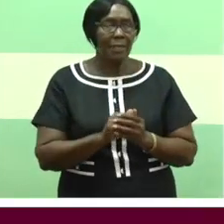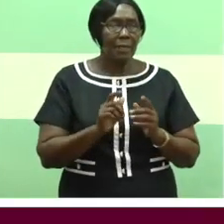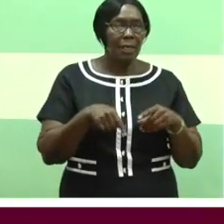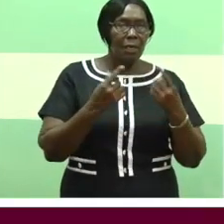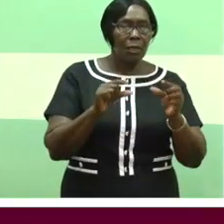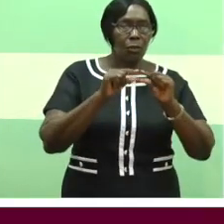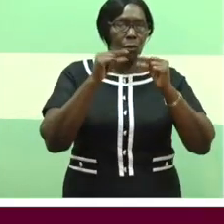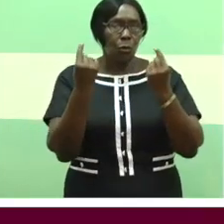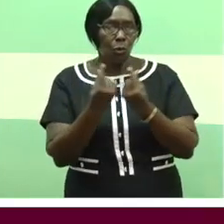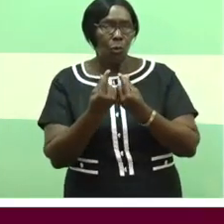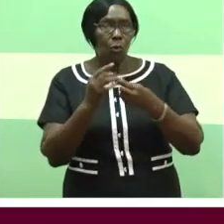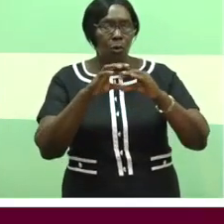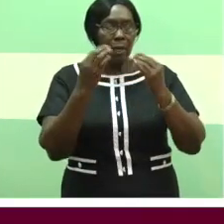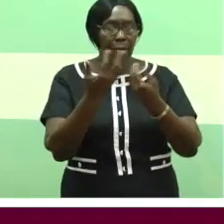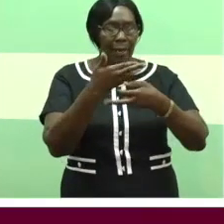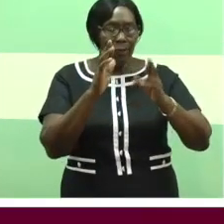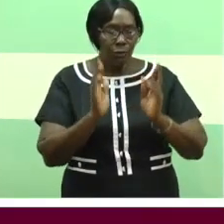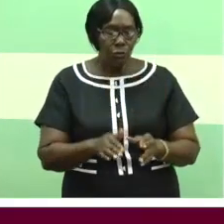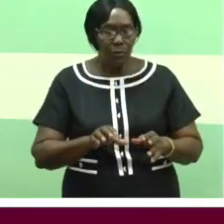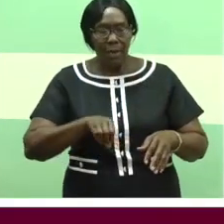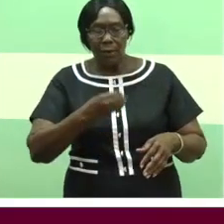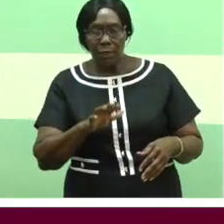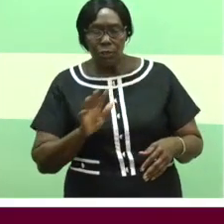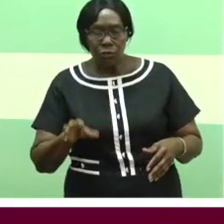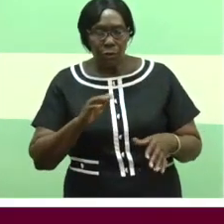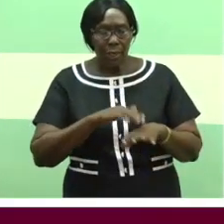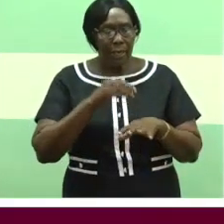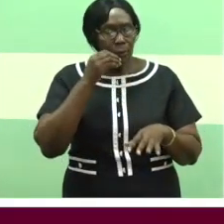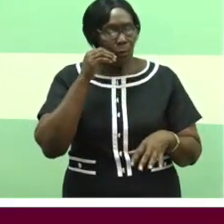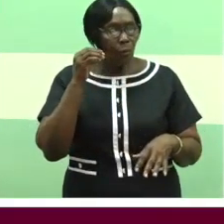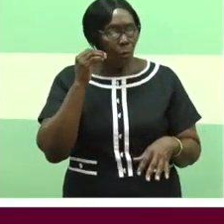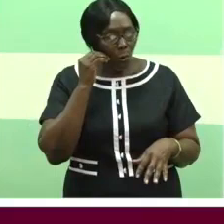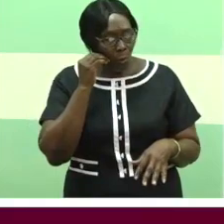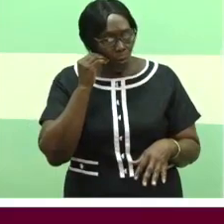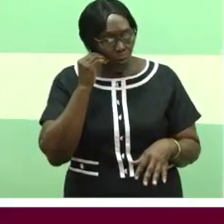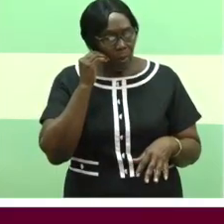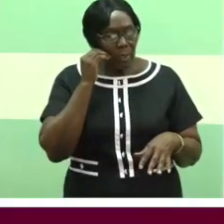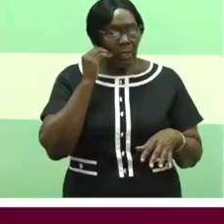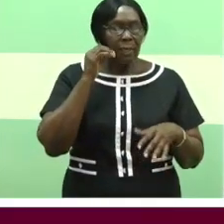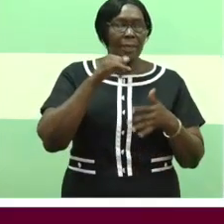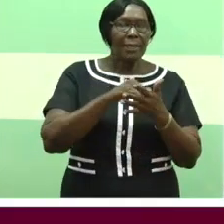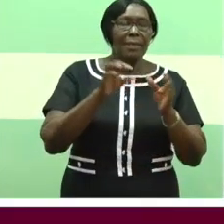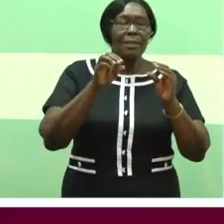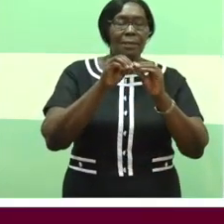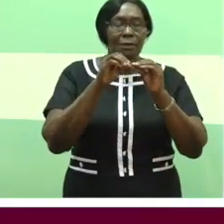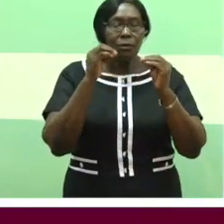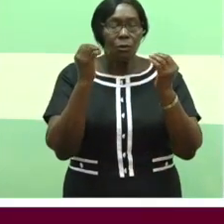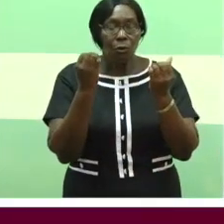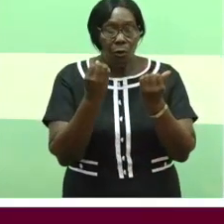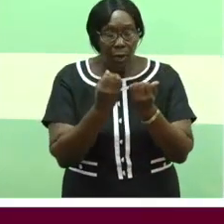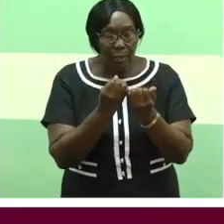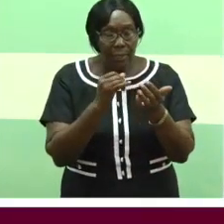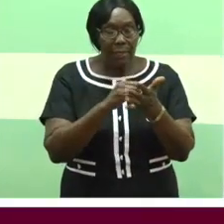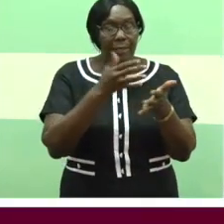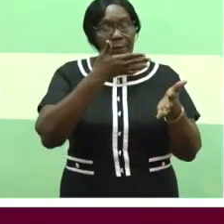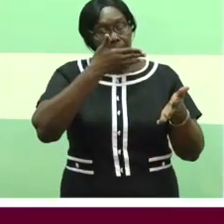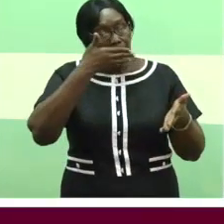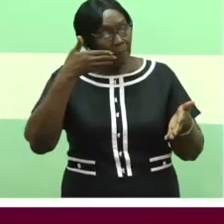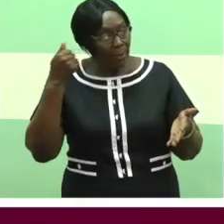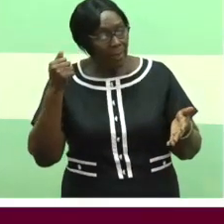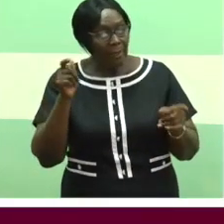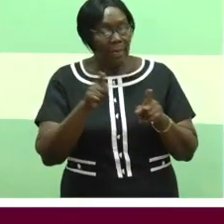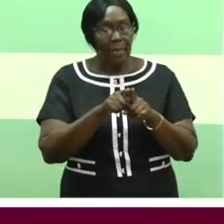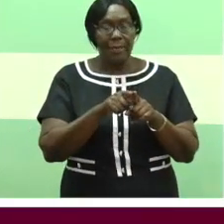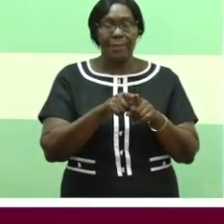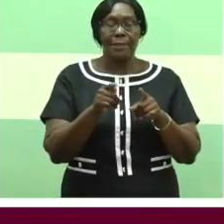Google Classroom and then there are other siblings at home. So it is organized. So it's better as the